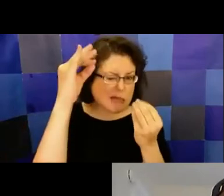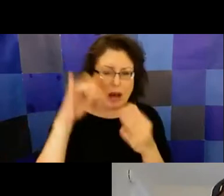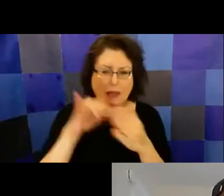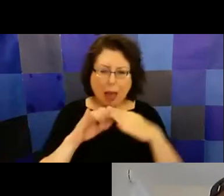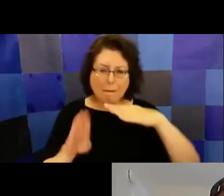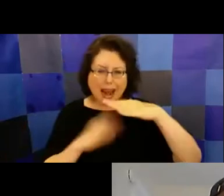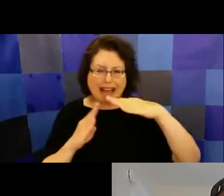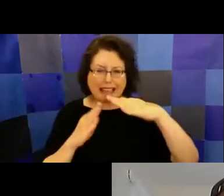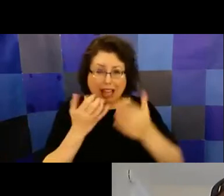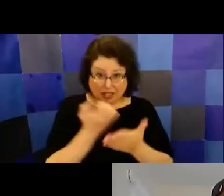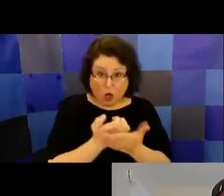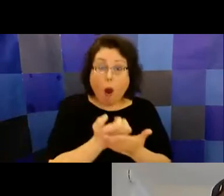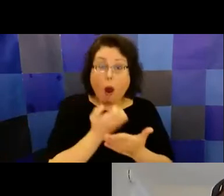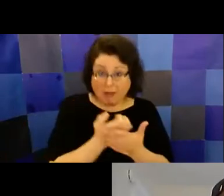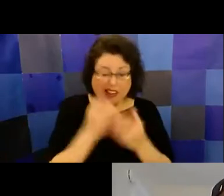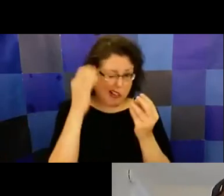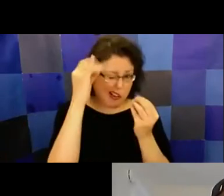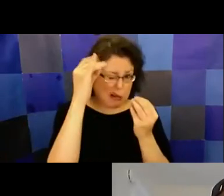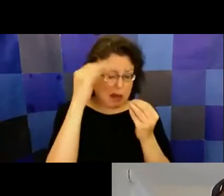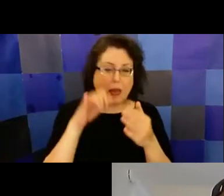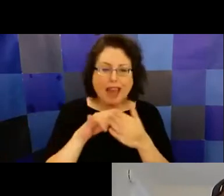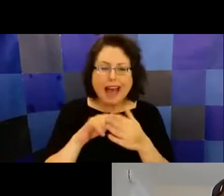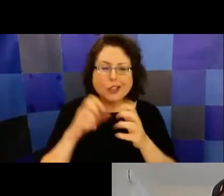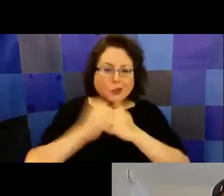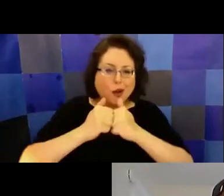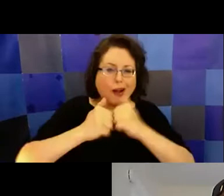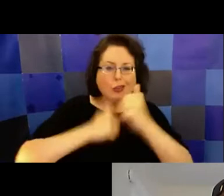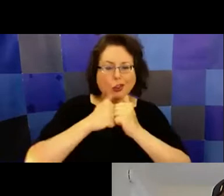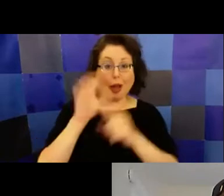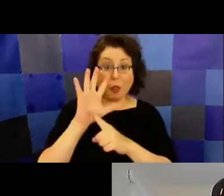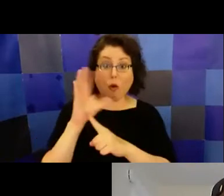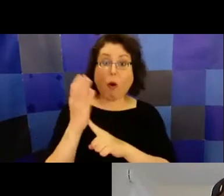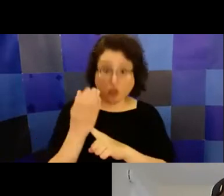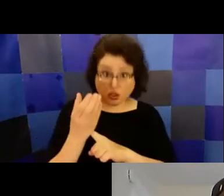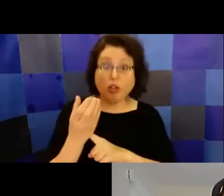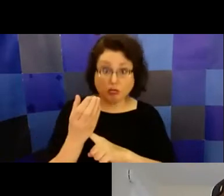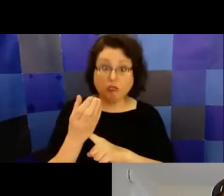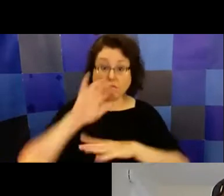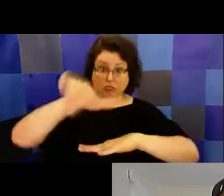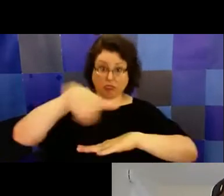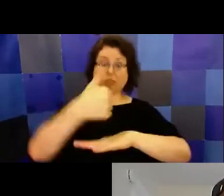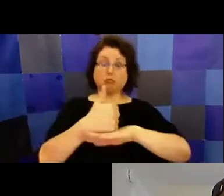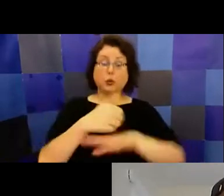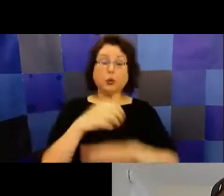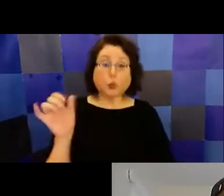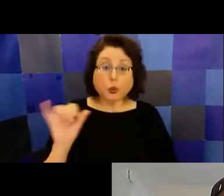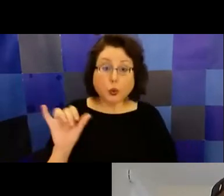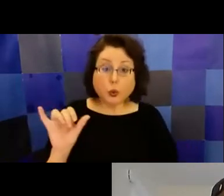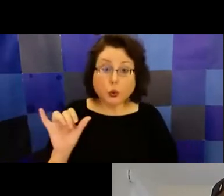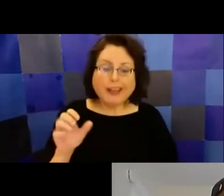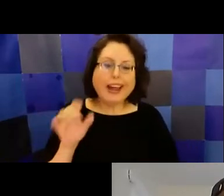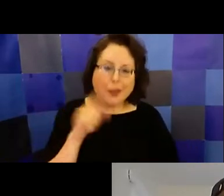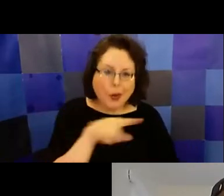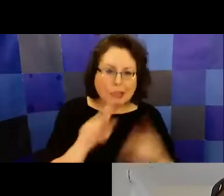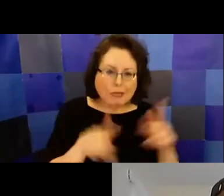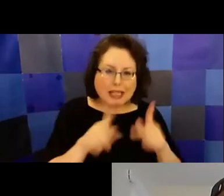base, the material base, and rethinking the superstructure and the cultural apparatus as well. And that brought them into